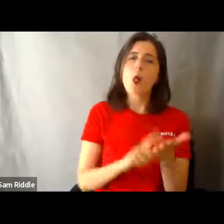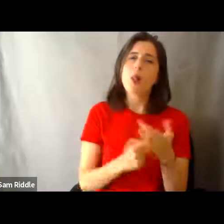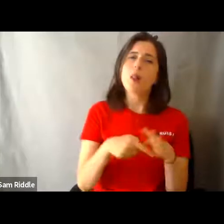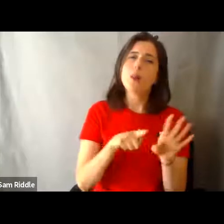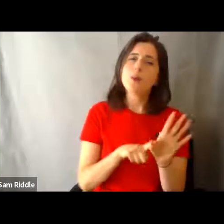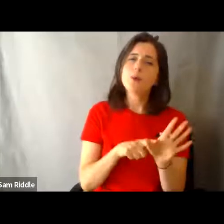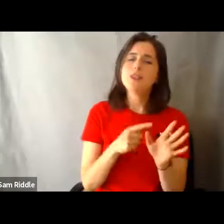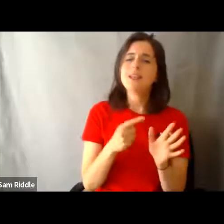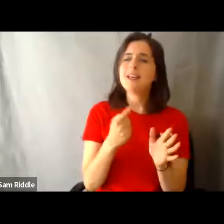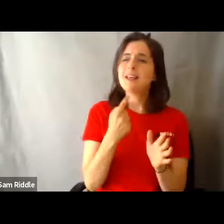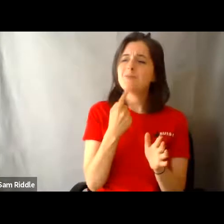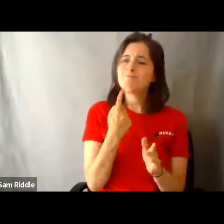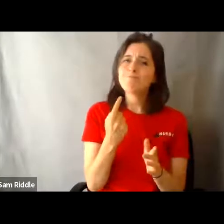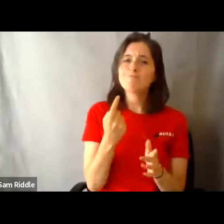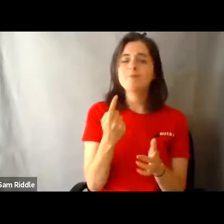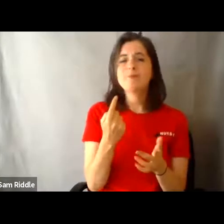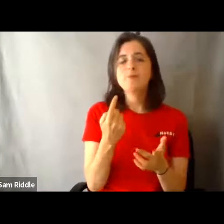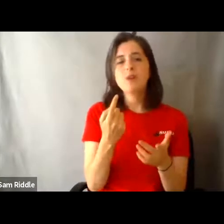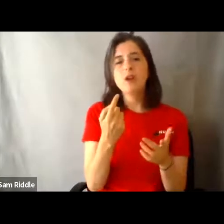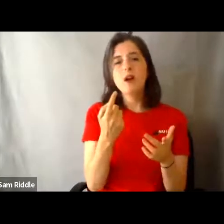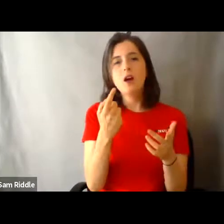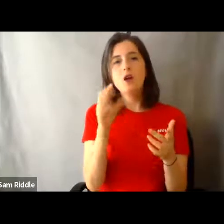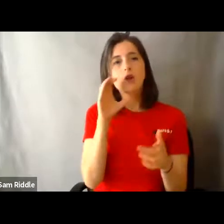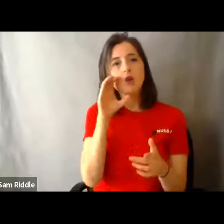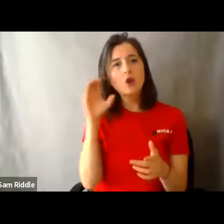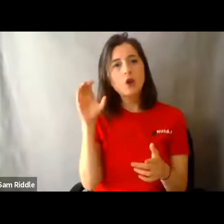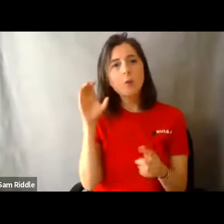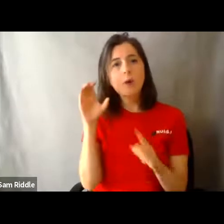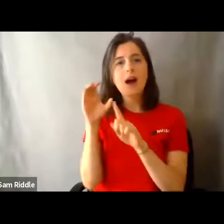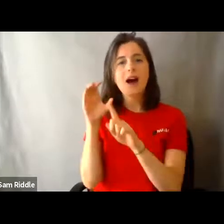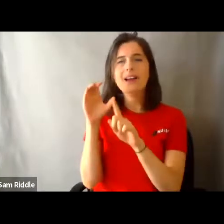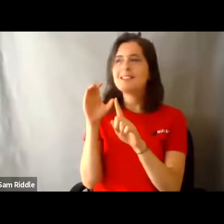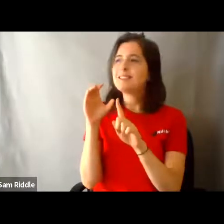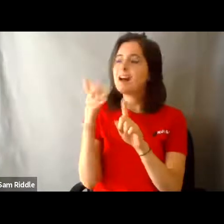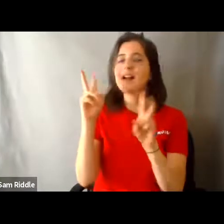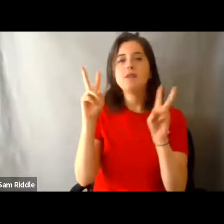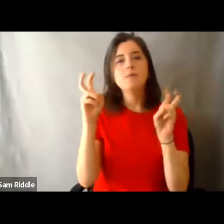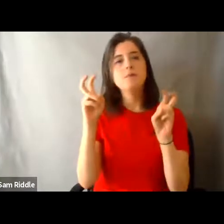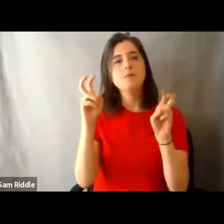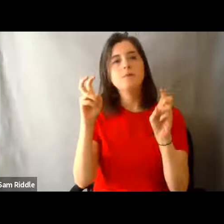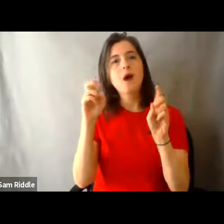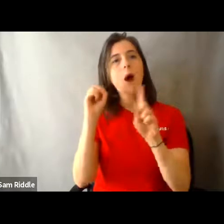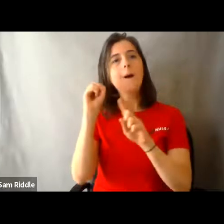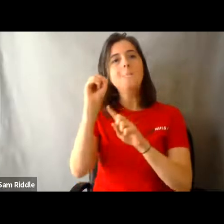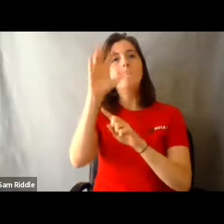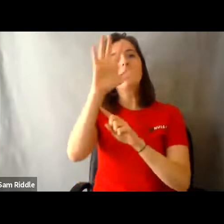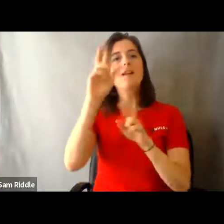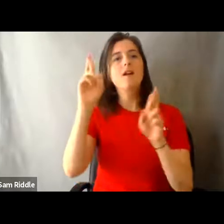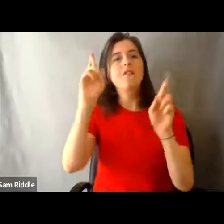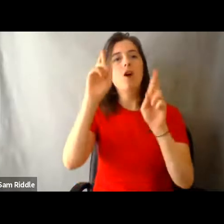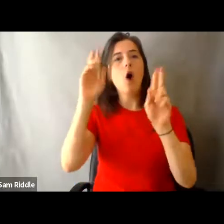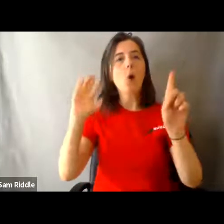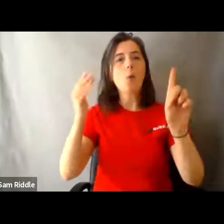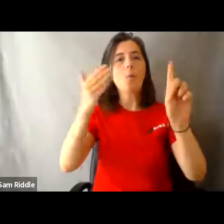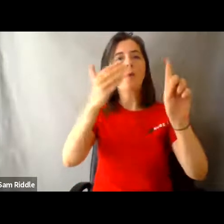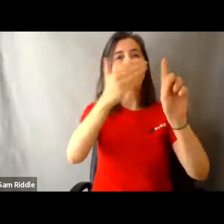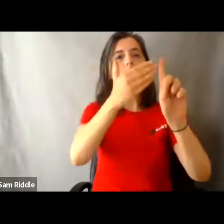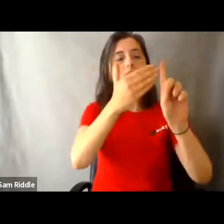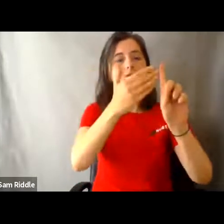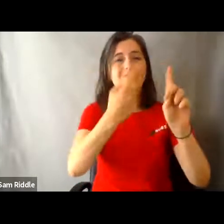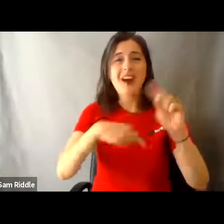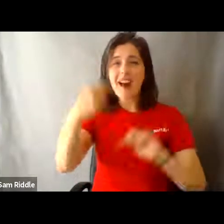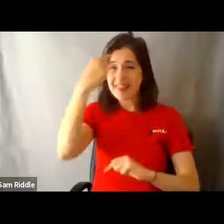her contribution to Cuba as a beacon of hope. And I think it is our responsibility